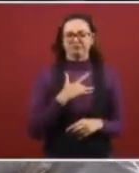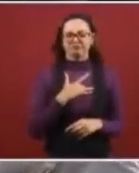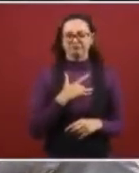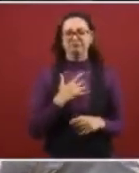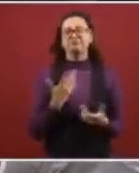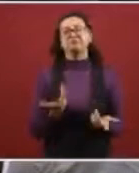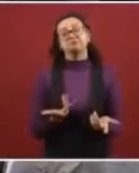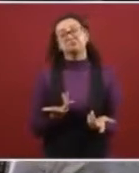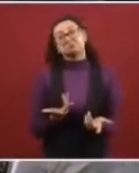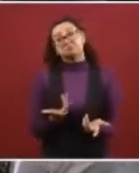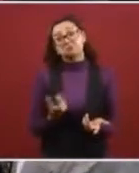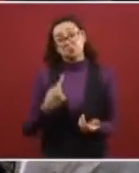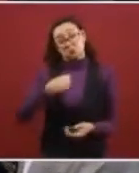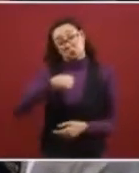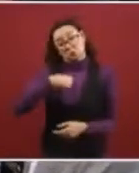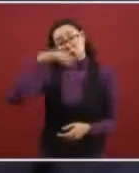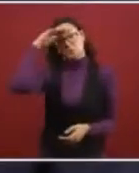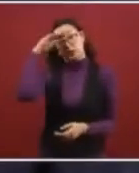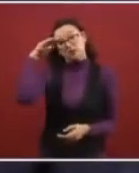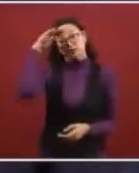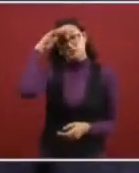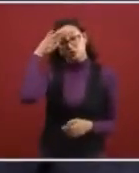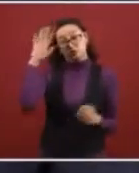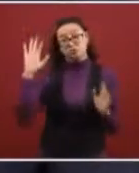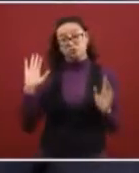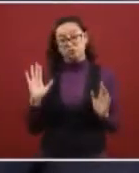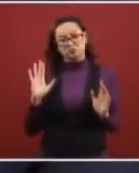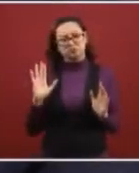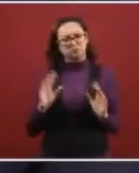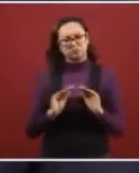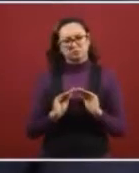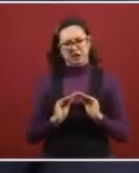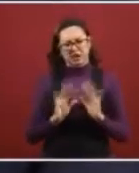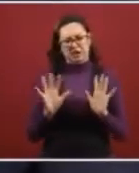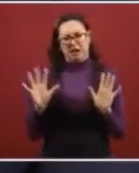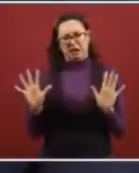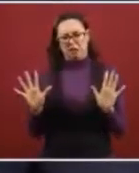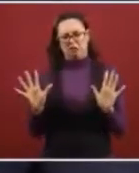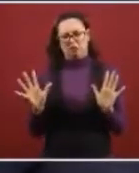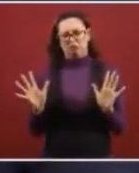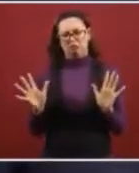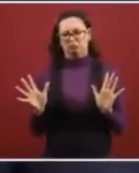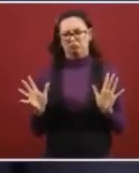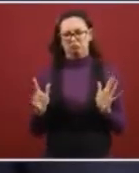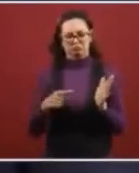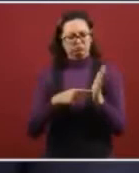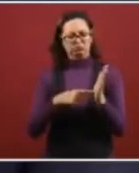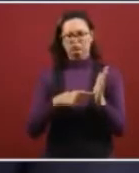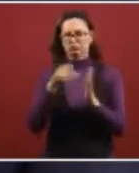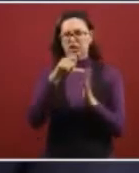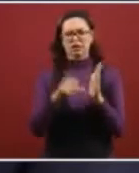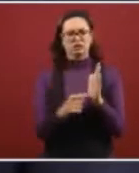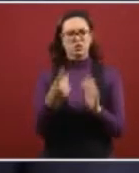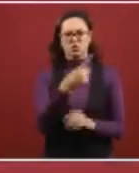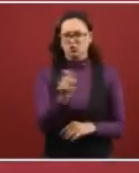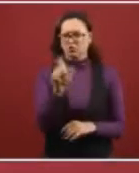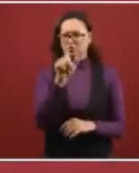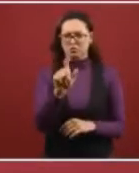desde mi punto de vista, from my es point muy claro of view, it's very clear lo que establece el artículo 127.